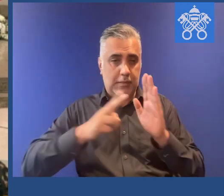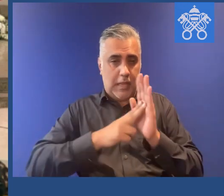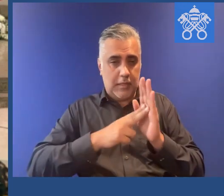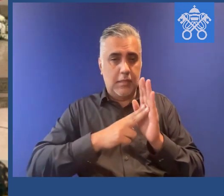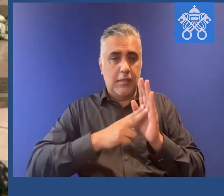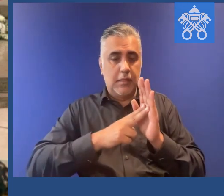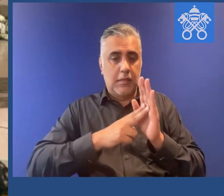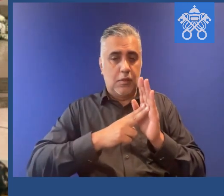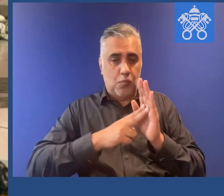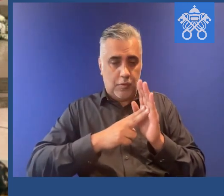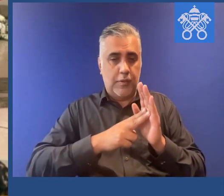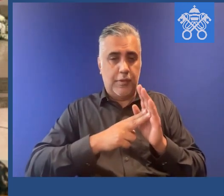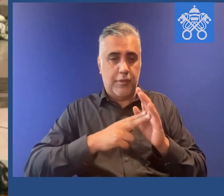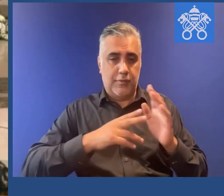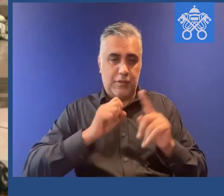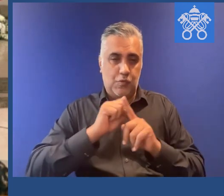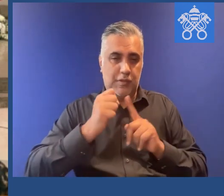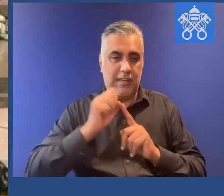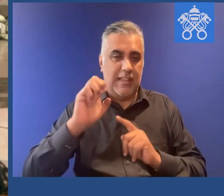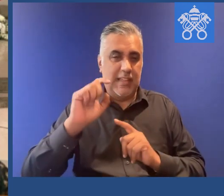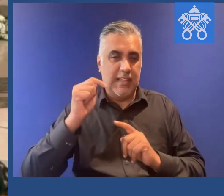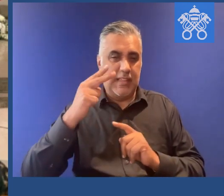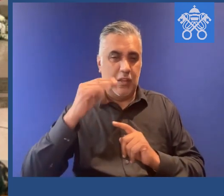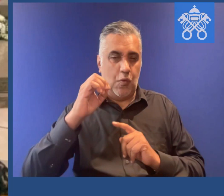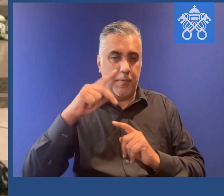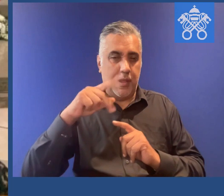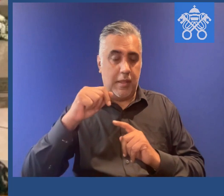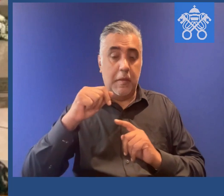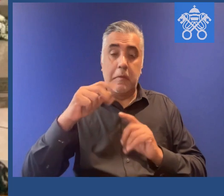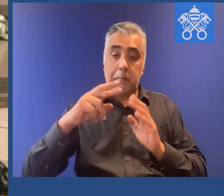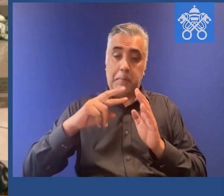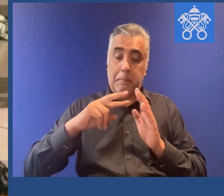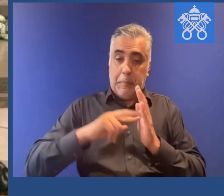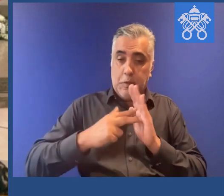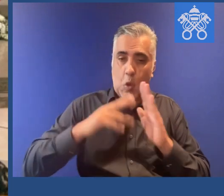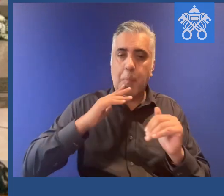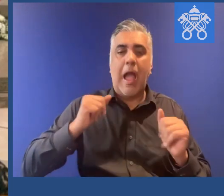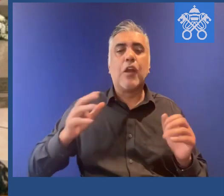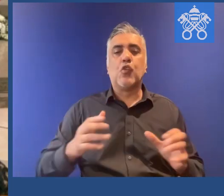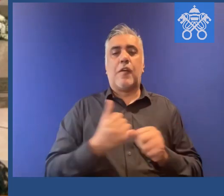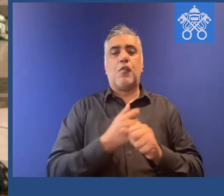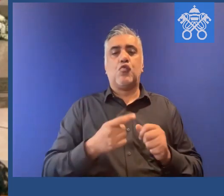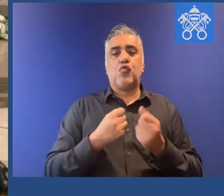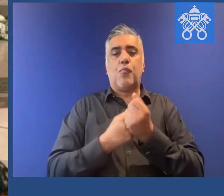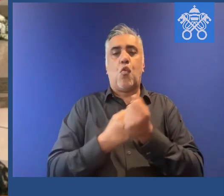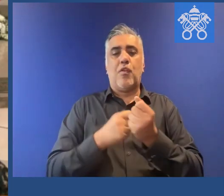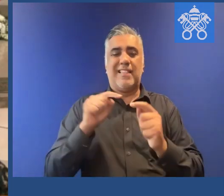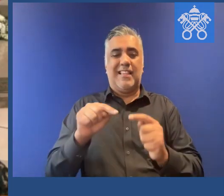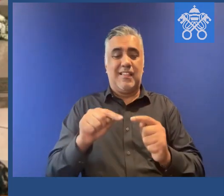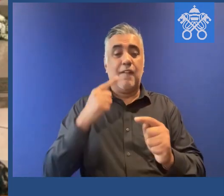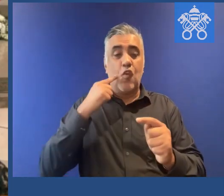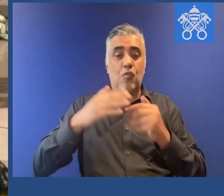concerning the situation in Ethiopia is a sign of hope. I encourage everyone to support these efforts for a lasting